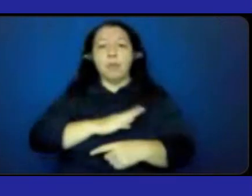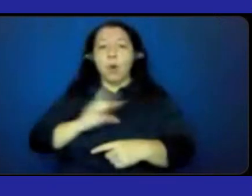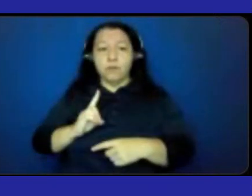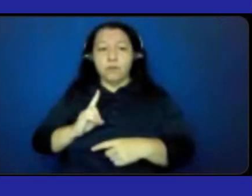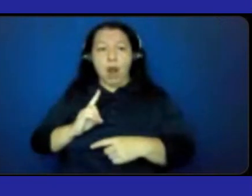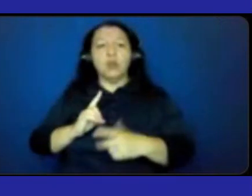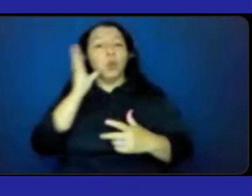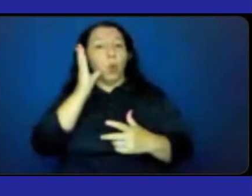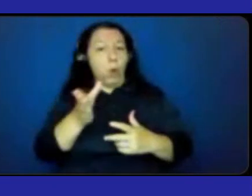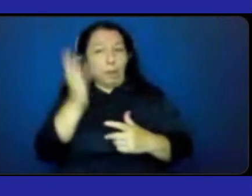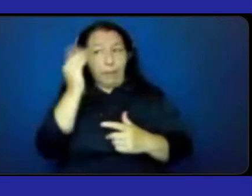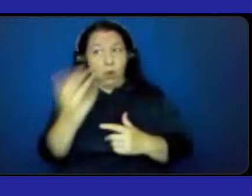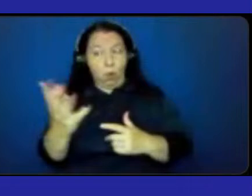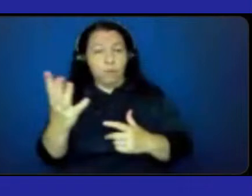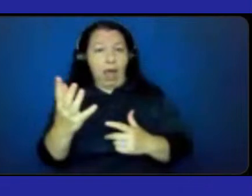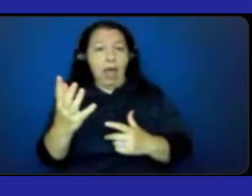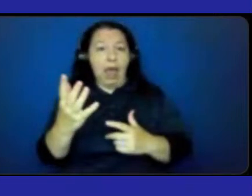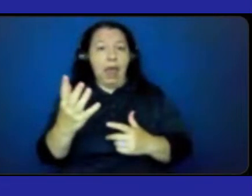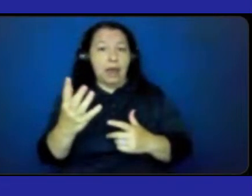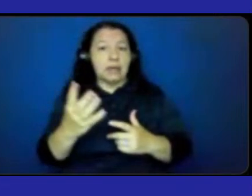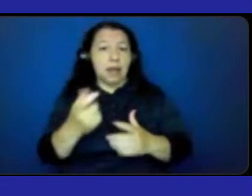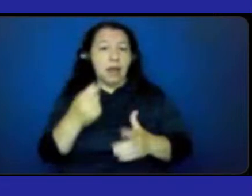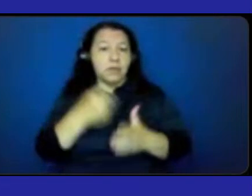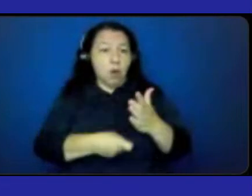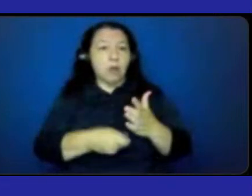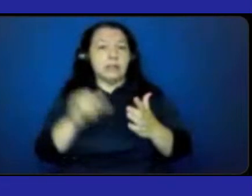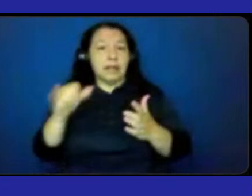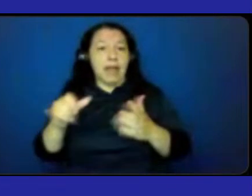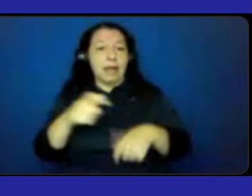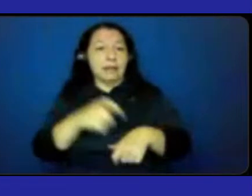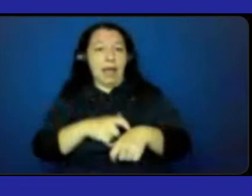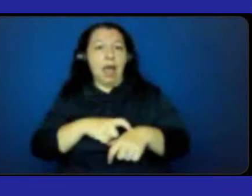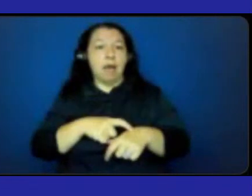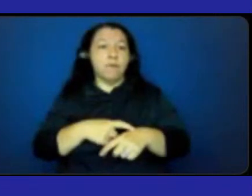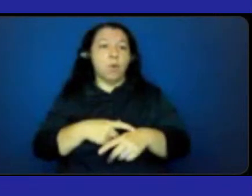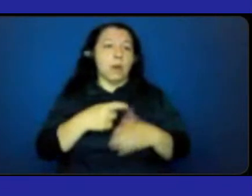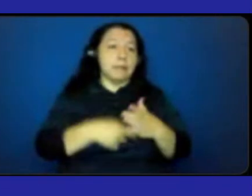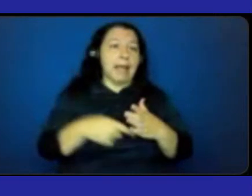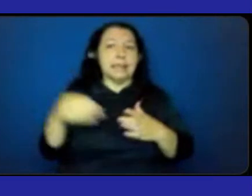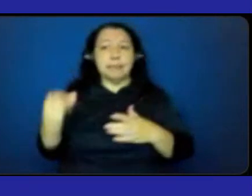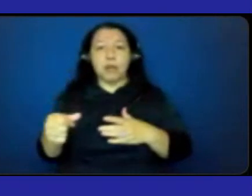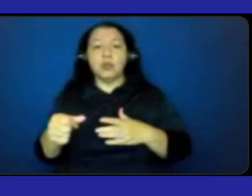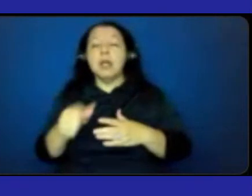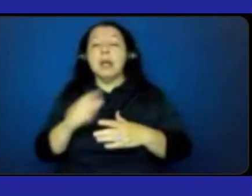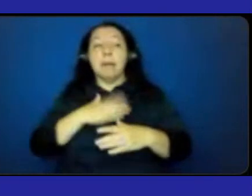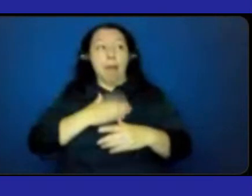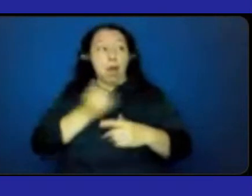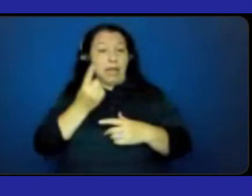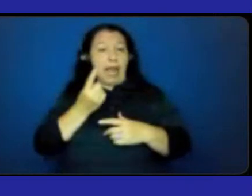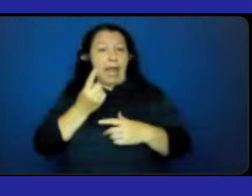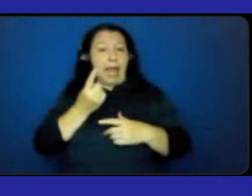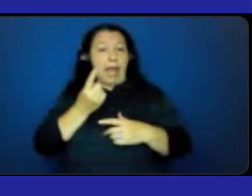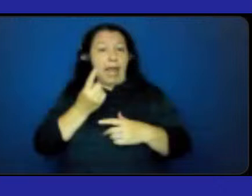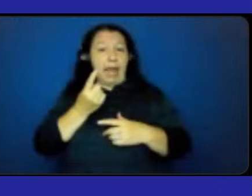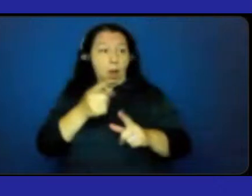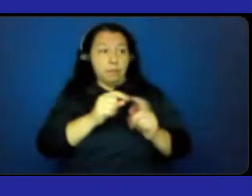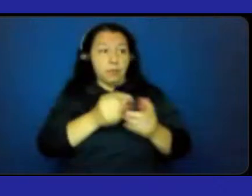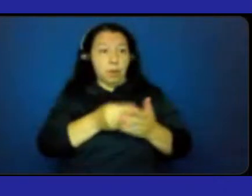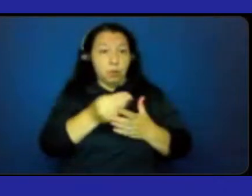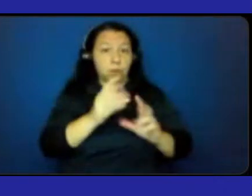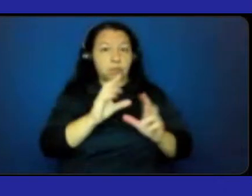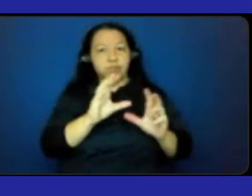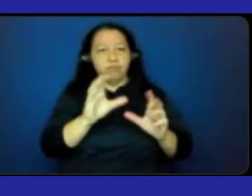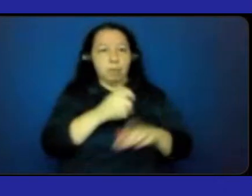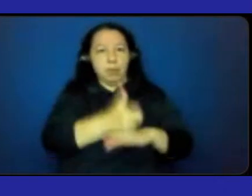expected expenditures at that time. My understanding from the procurement team is that we modeled this after some of the requirements contracts